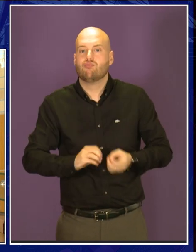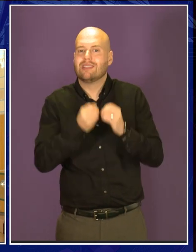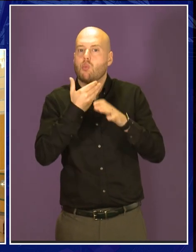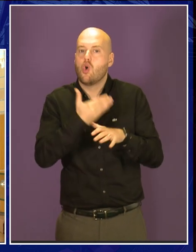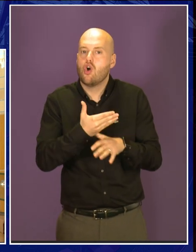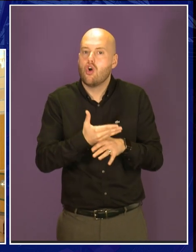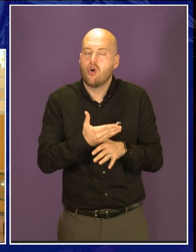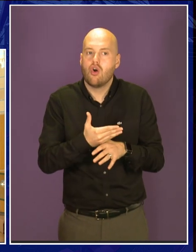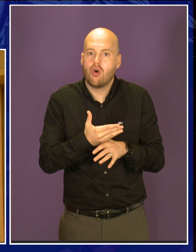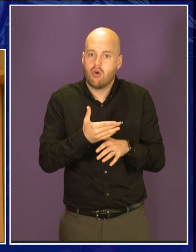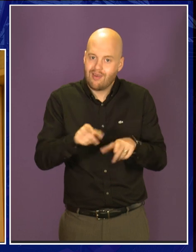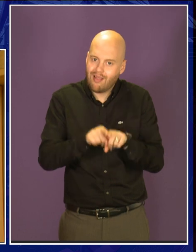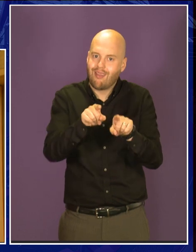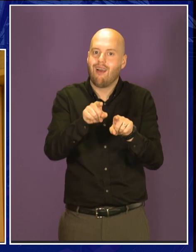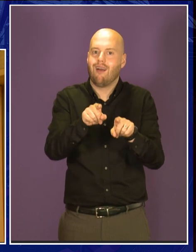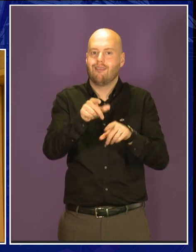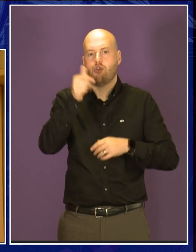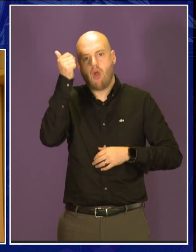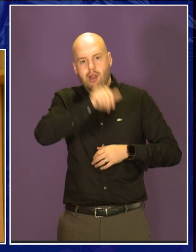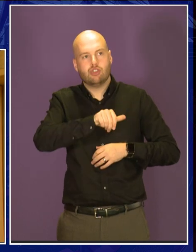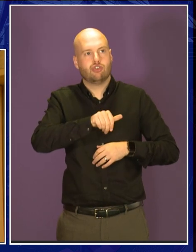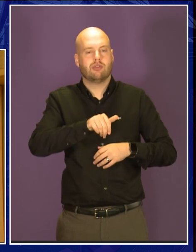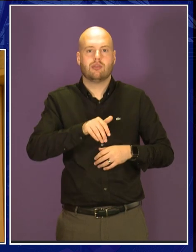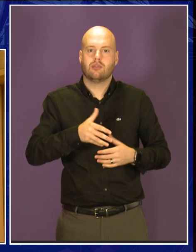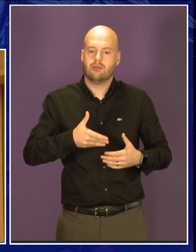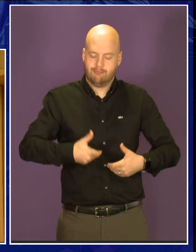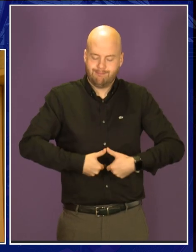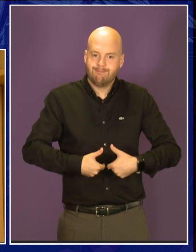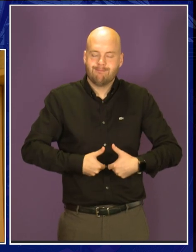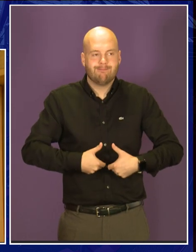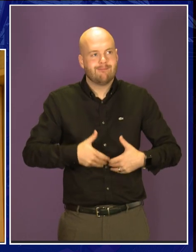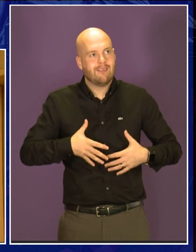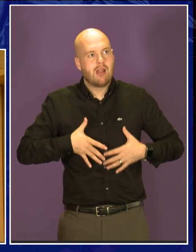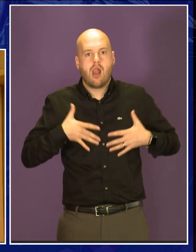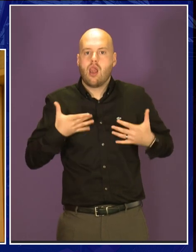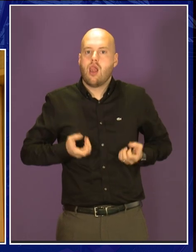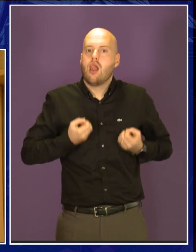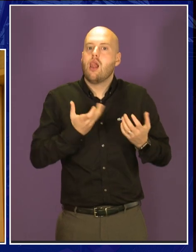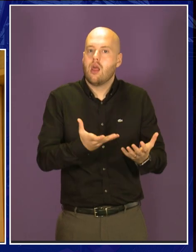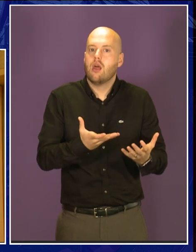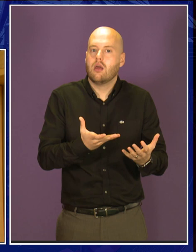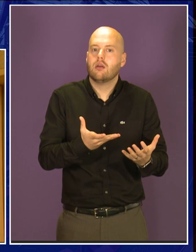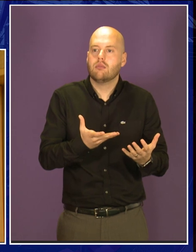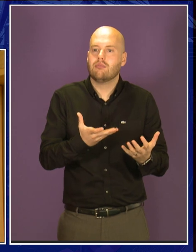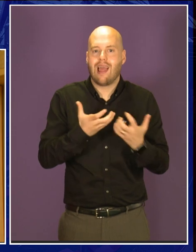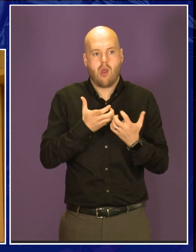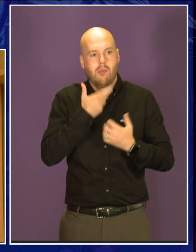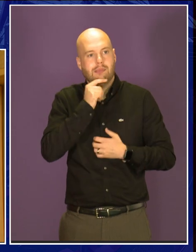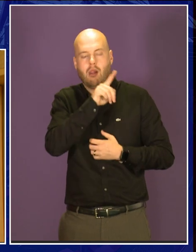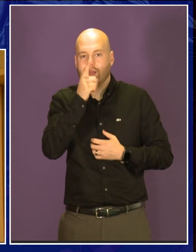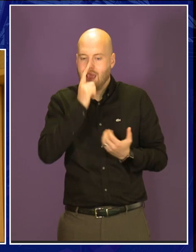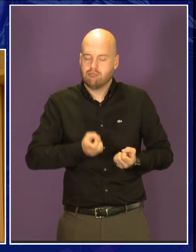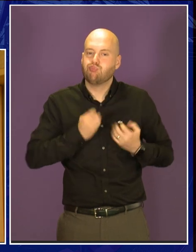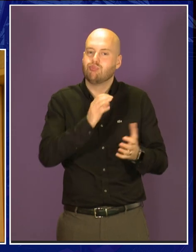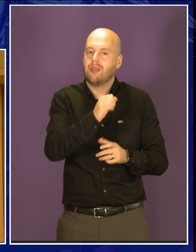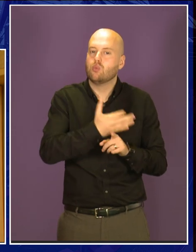knowledge and wisdom and instinct I'm trying to help people feel or get in touch with it, because I know all of us have